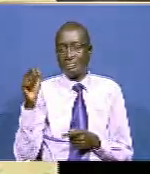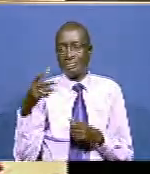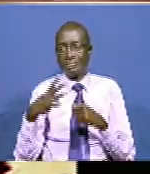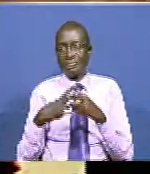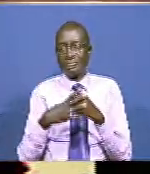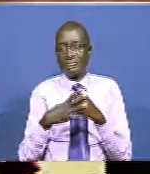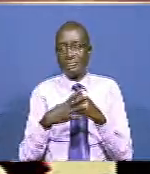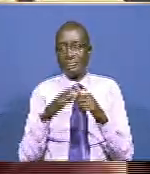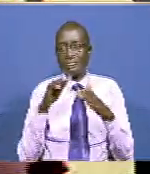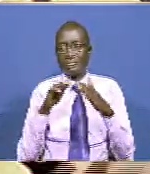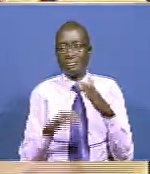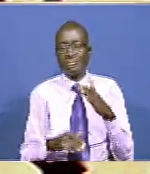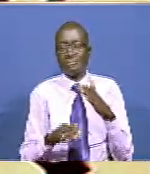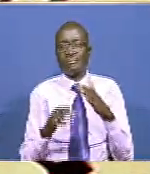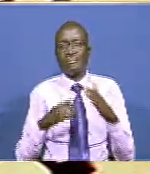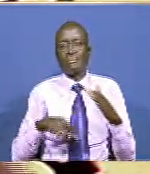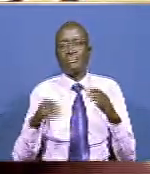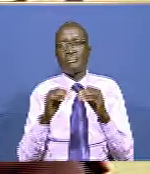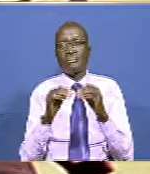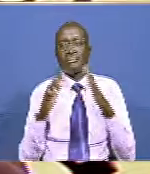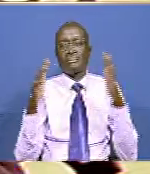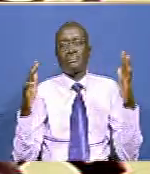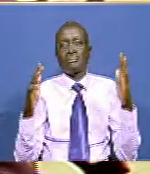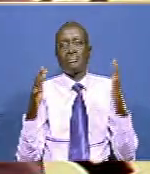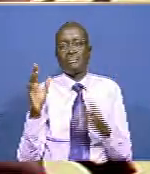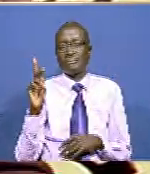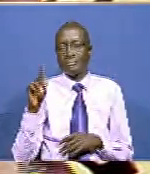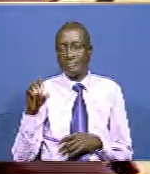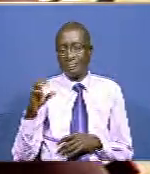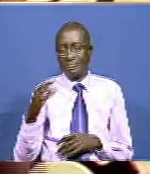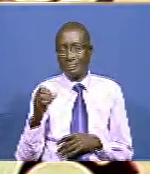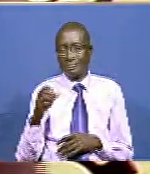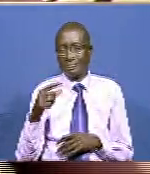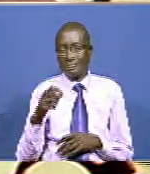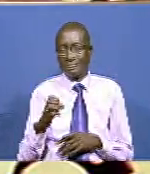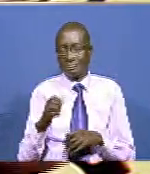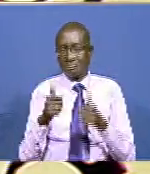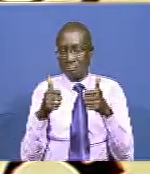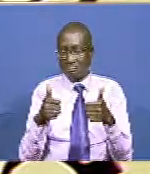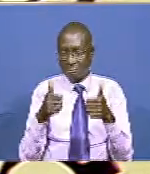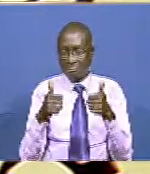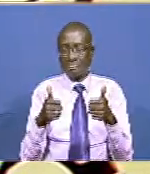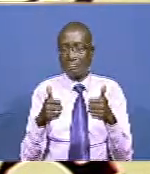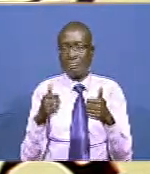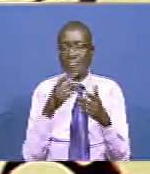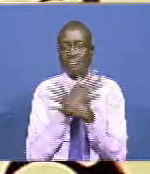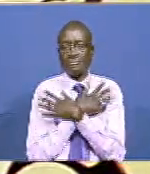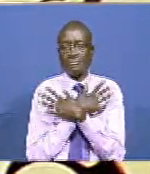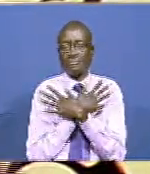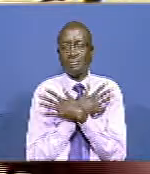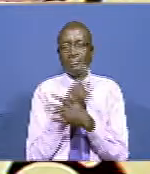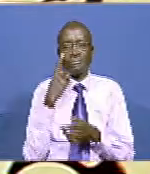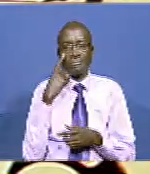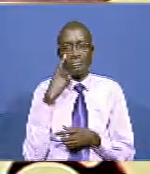lesser, iyo ndio tatu make greater. Big up my man Kipchoge, big up sisi tune my friends. Sijawahi kukucheki na eyes, lakini